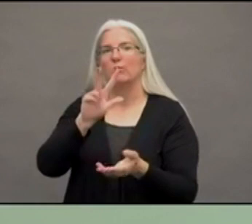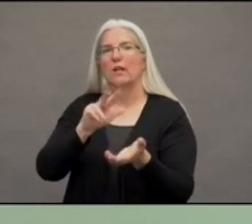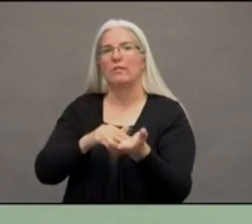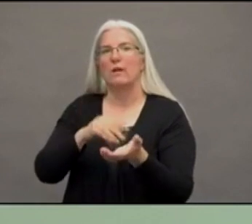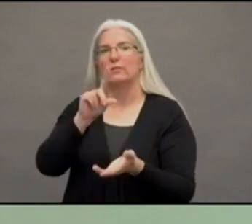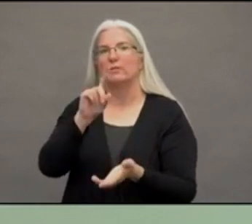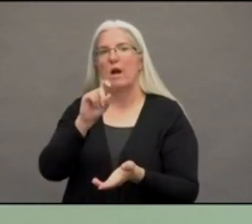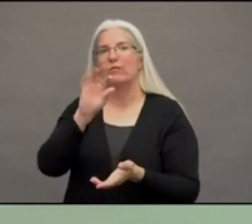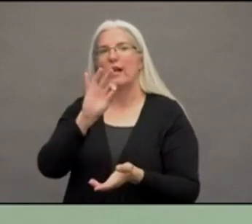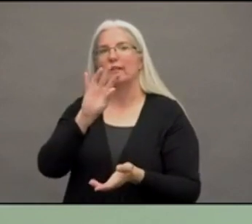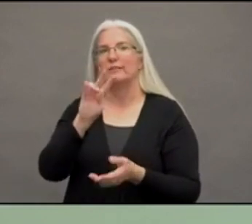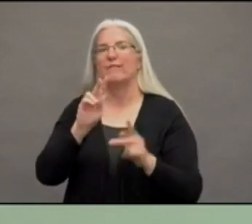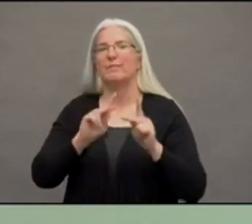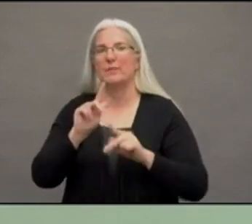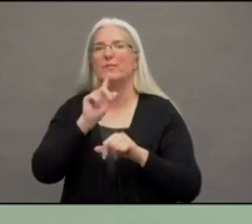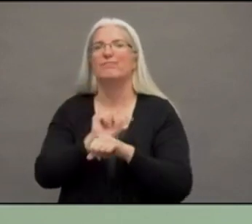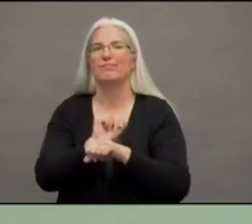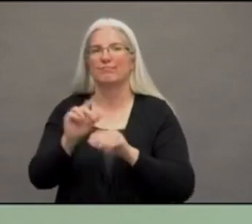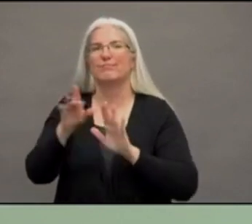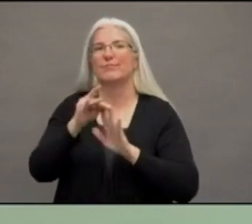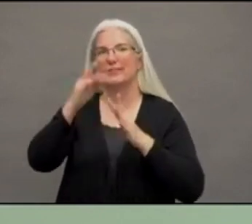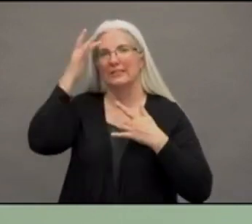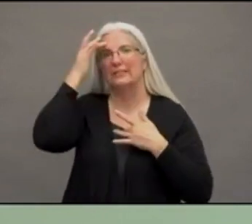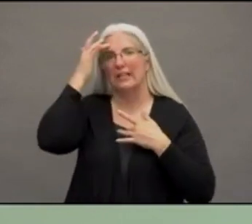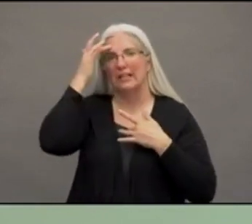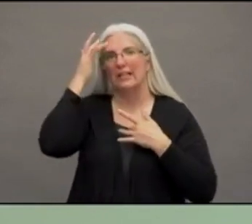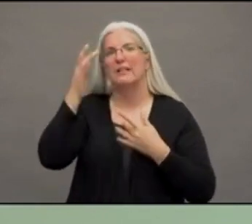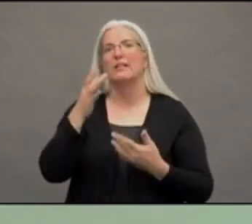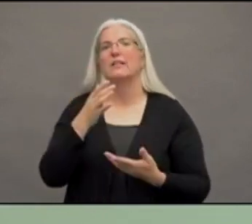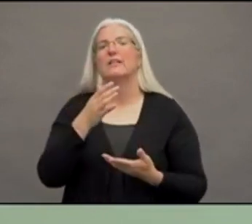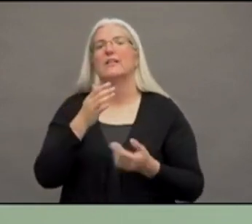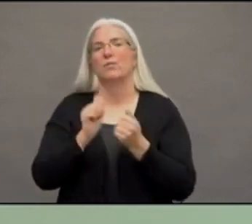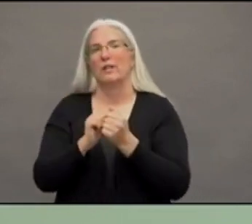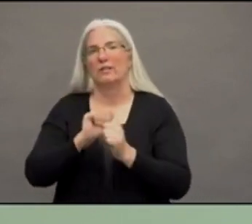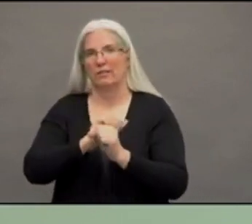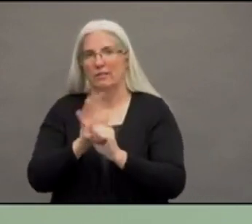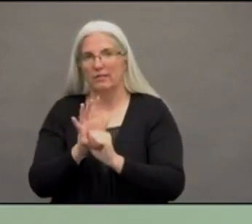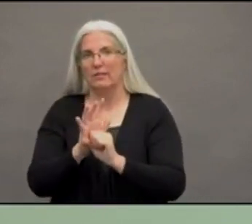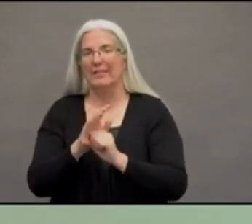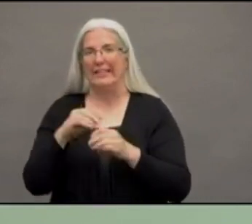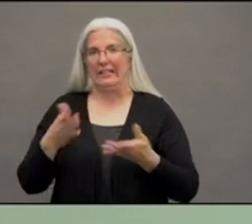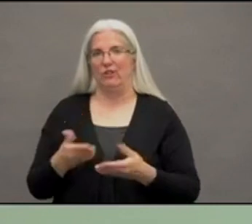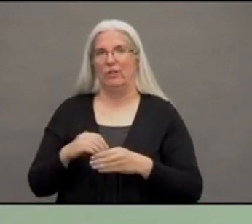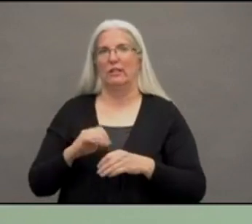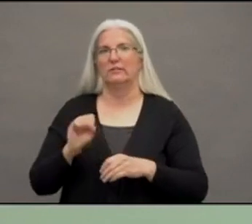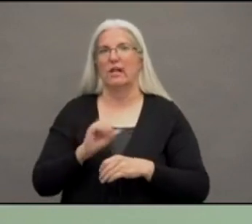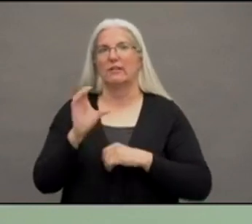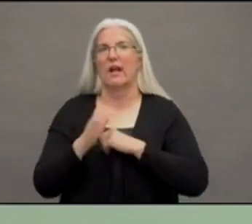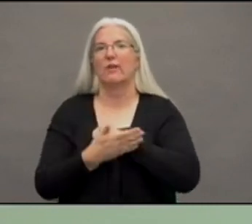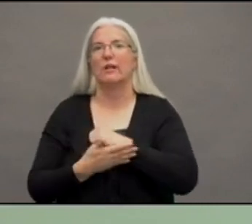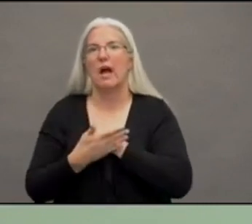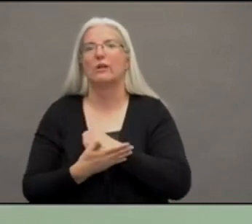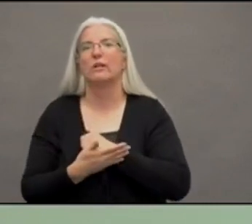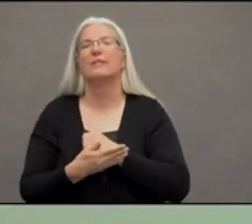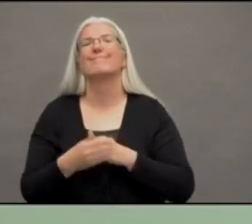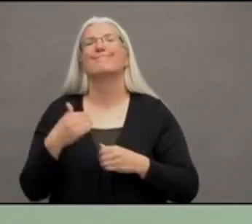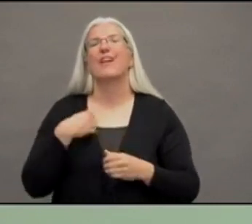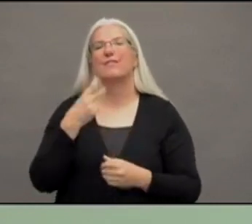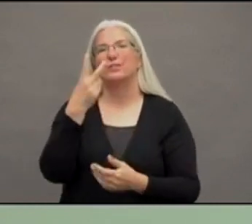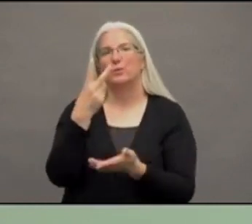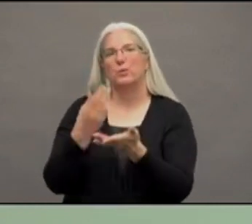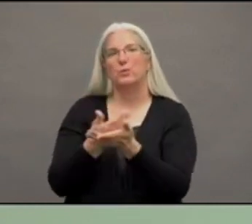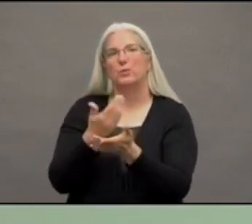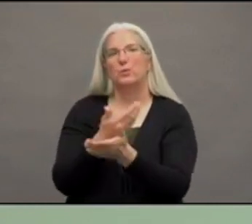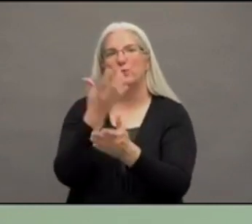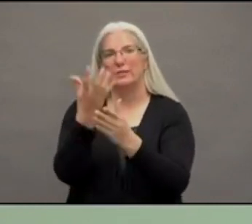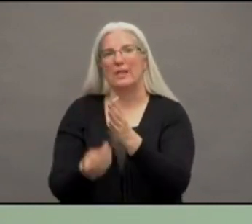3,197 cases of COVID-19 in our county. We had 2 additional deaths, and